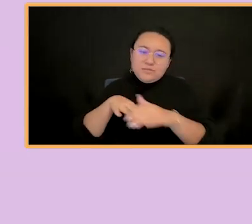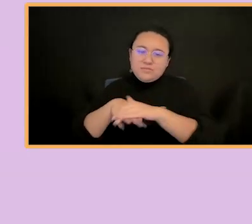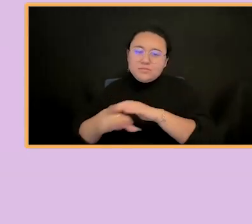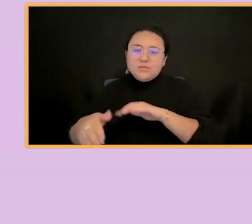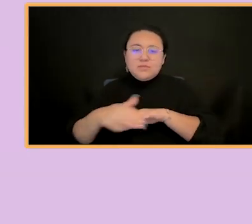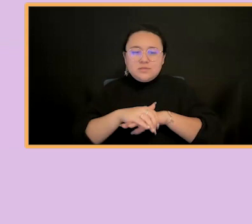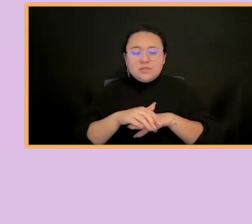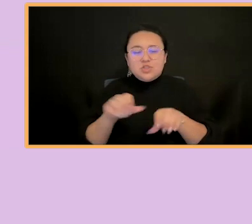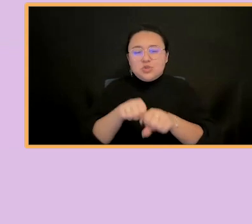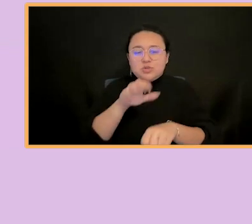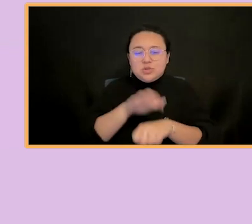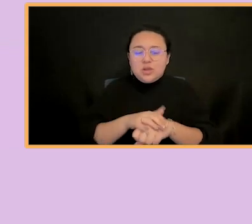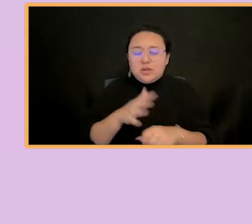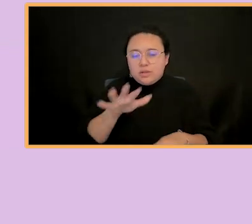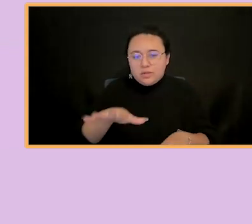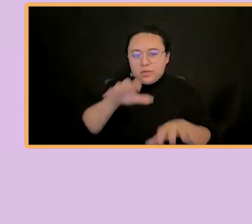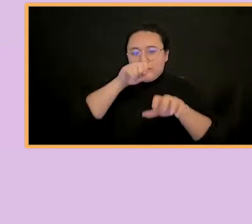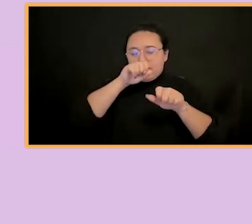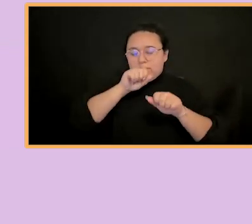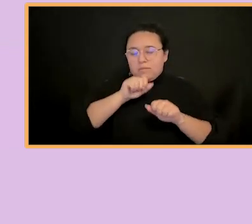together. Deep inhaling.